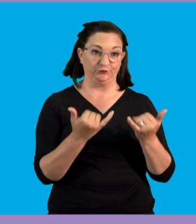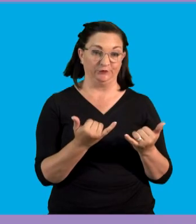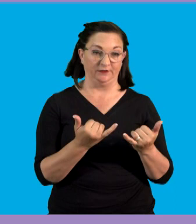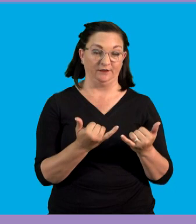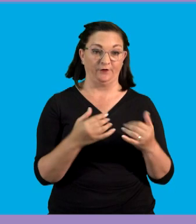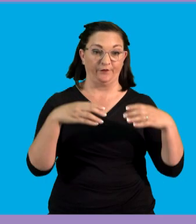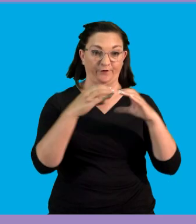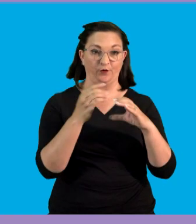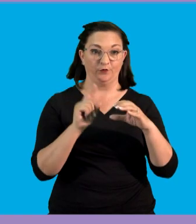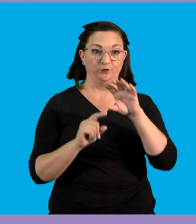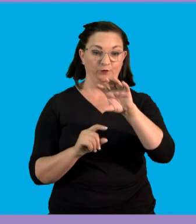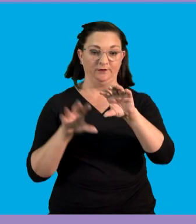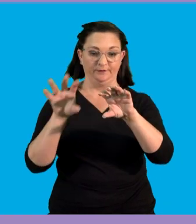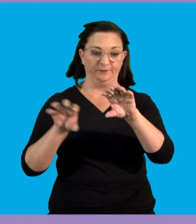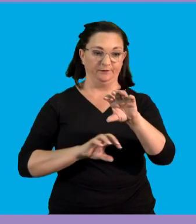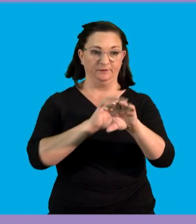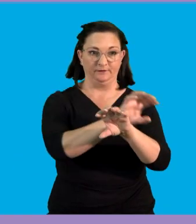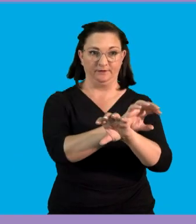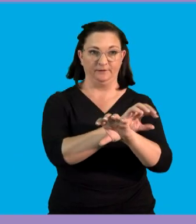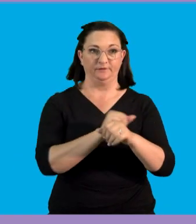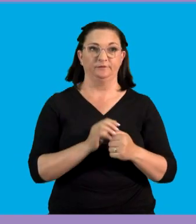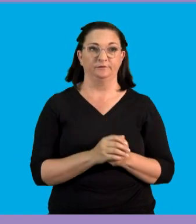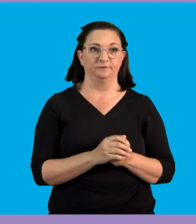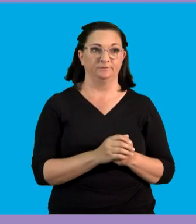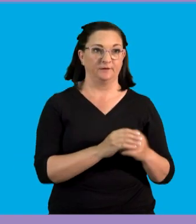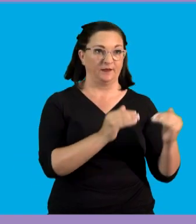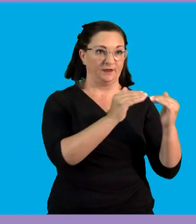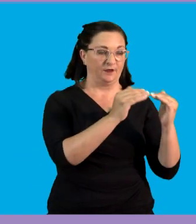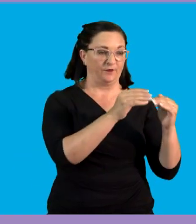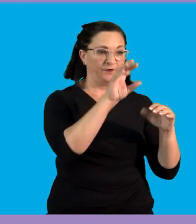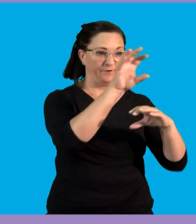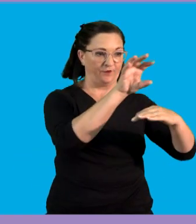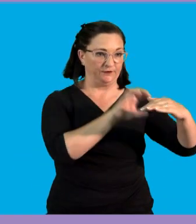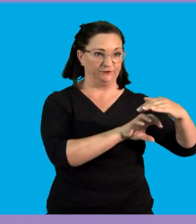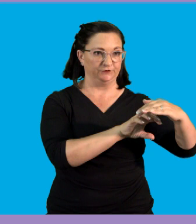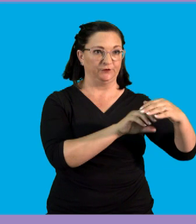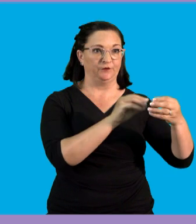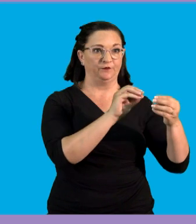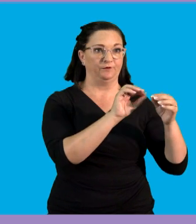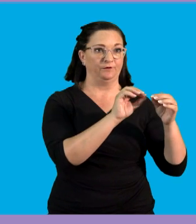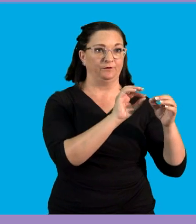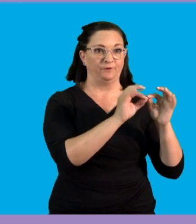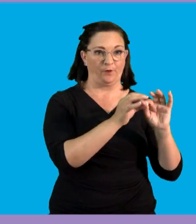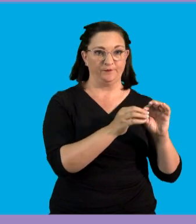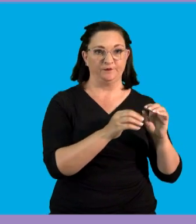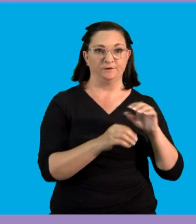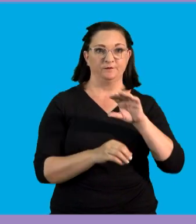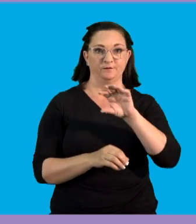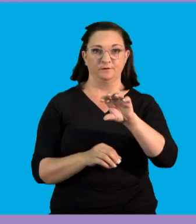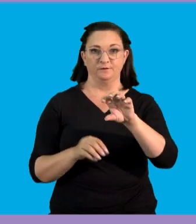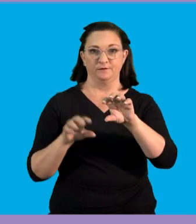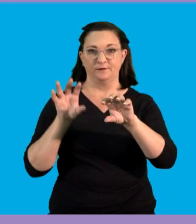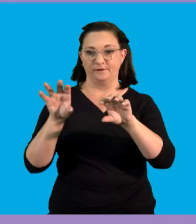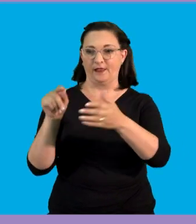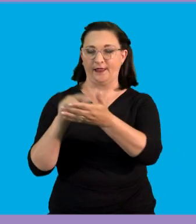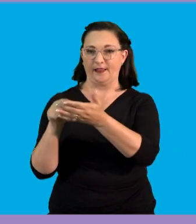were focusing on three aspects. That is equivalent fractions and forms. We were also focusing on calculations